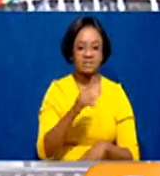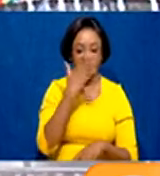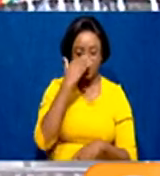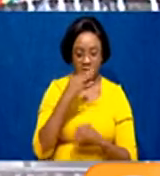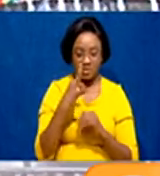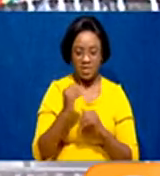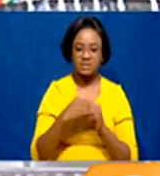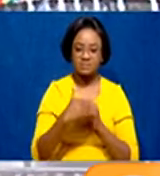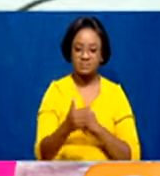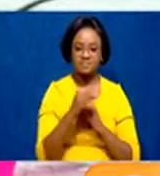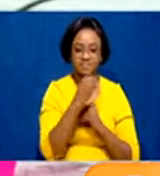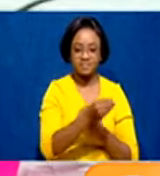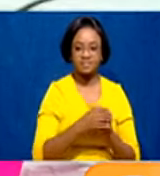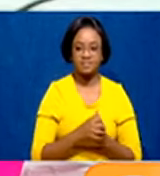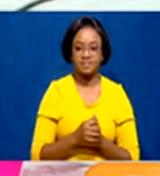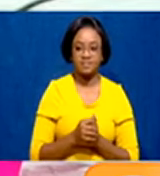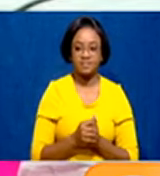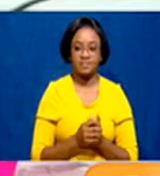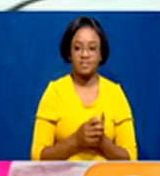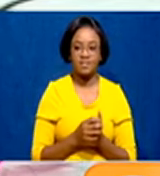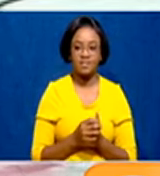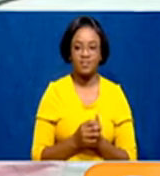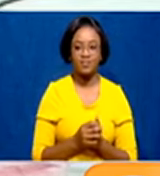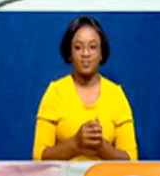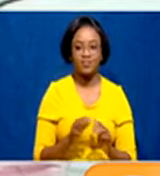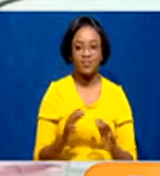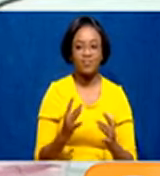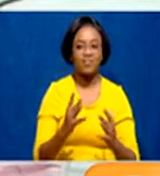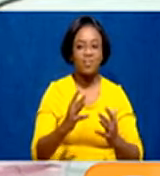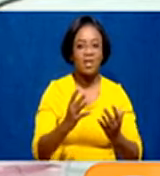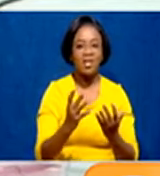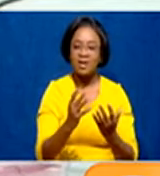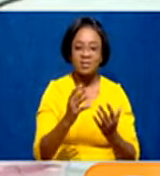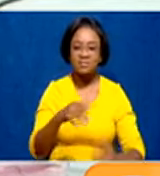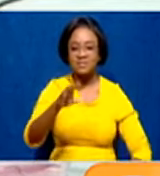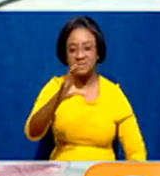more. 24th. Now, Waziri, you know, you are giving so, us a...